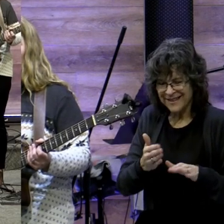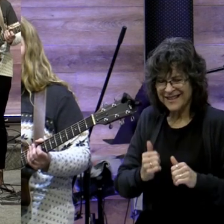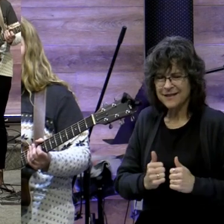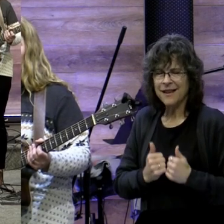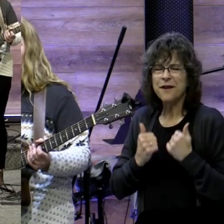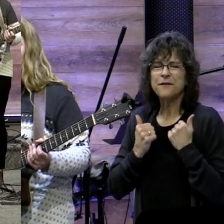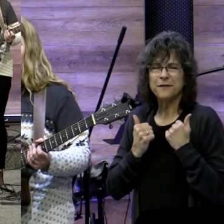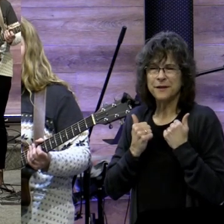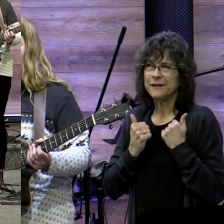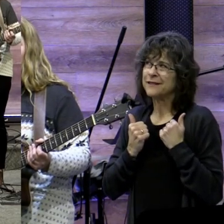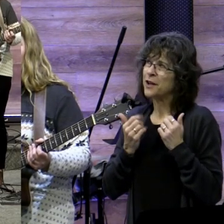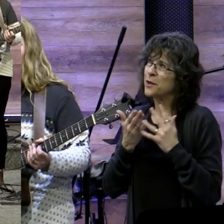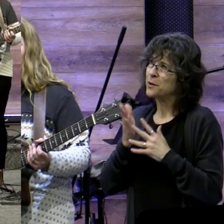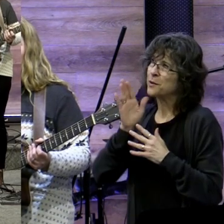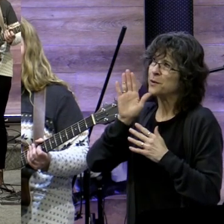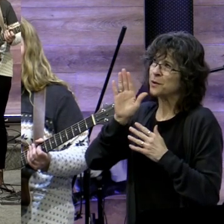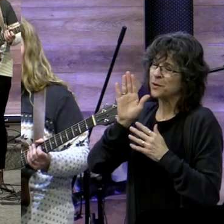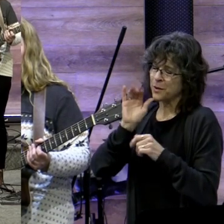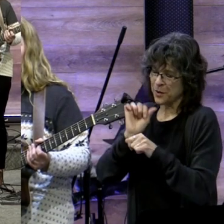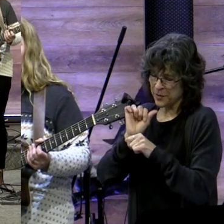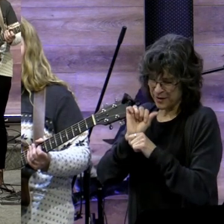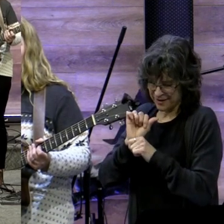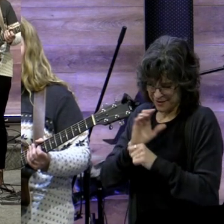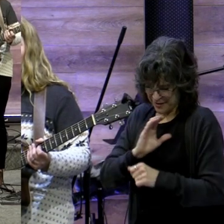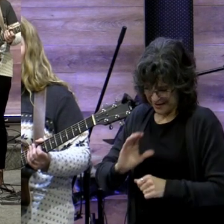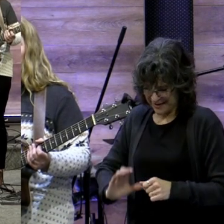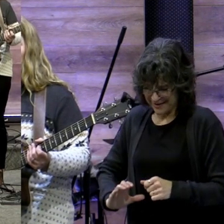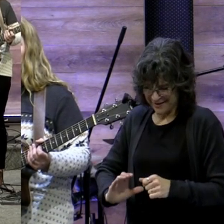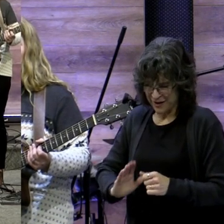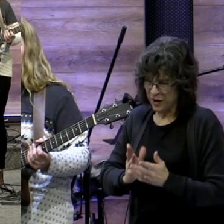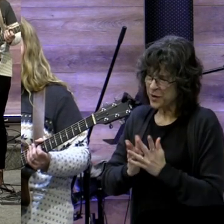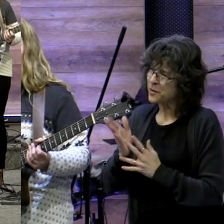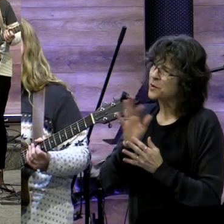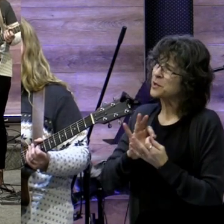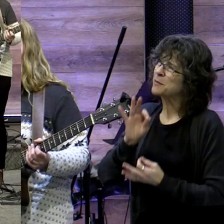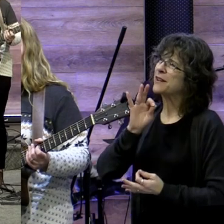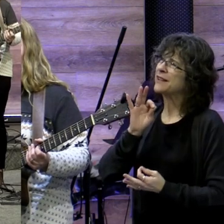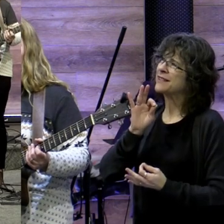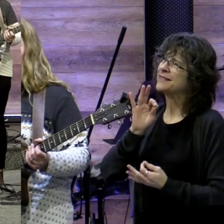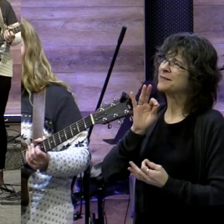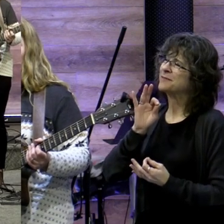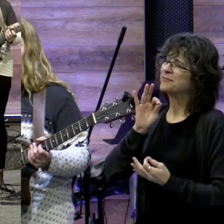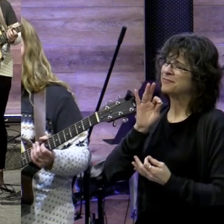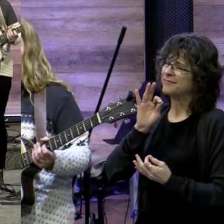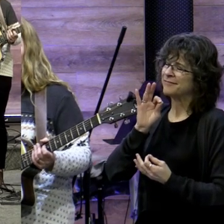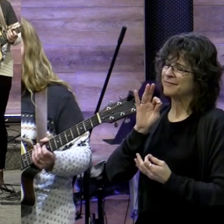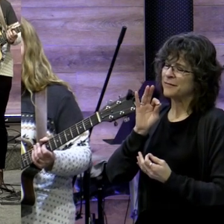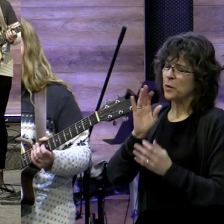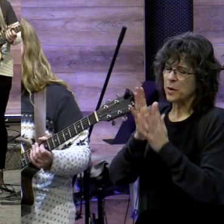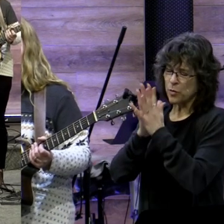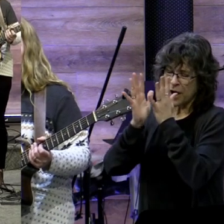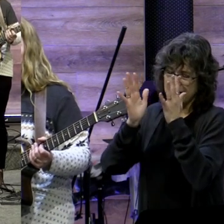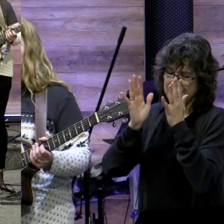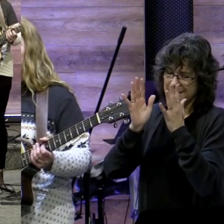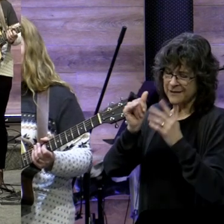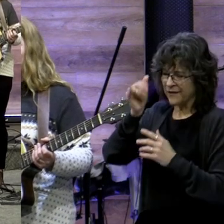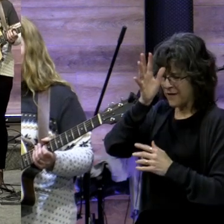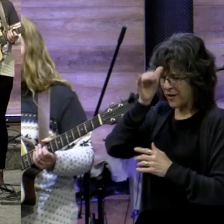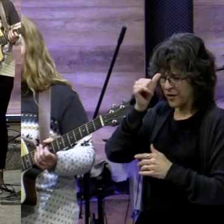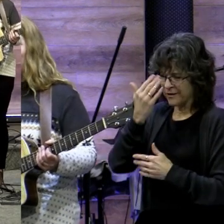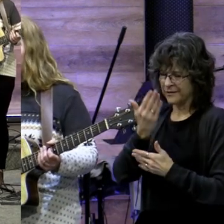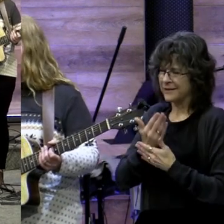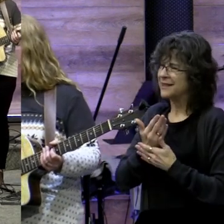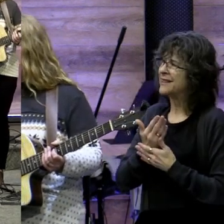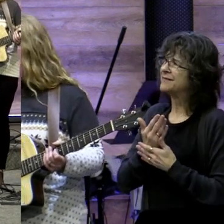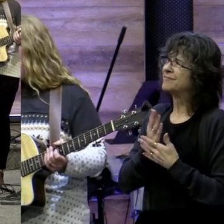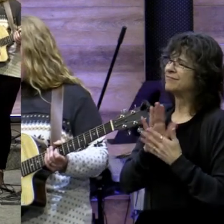through the work of Christ and the Spirit in them. We pray this in the powerful name of Jesus. Amen. You